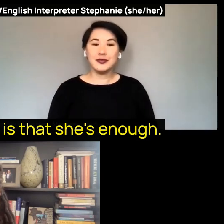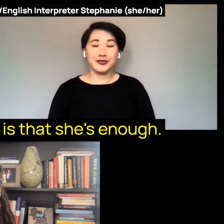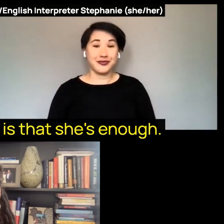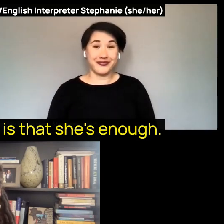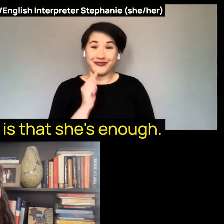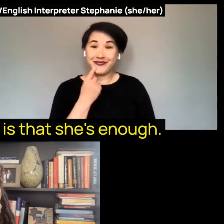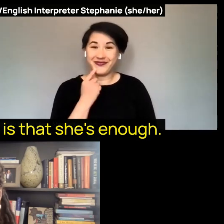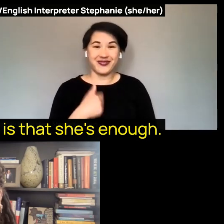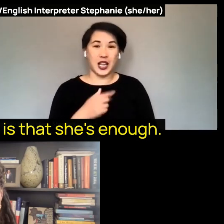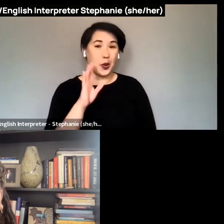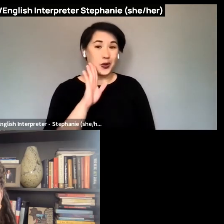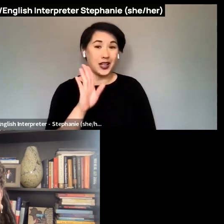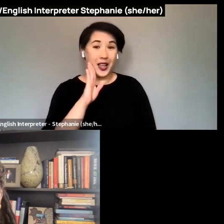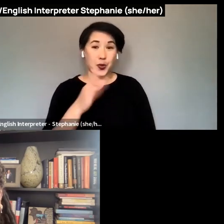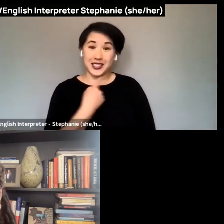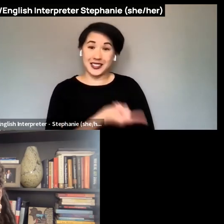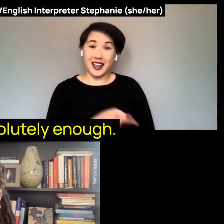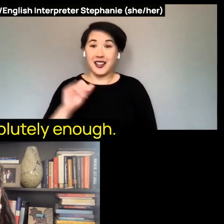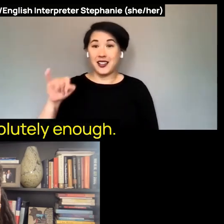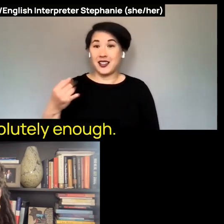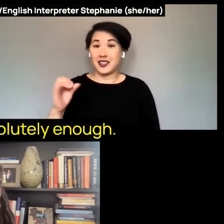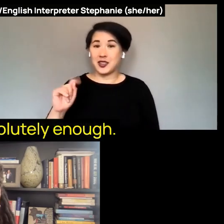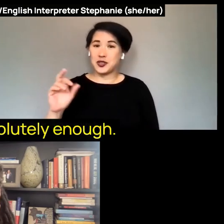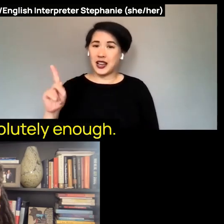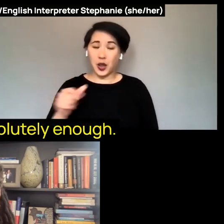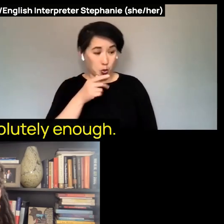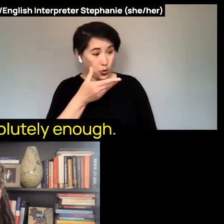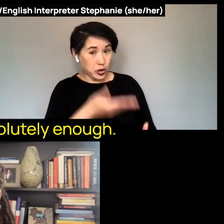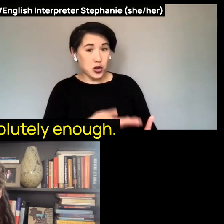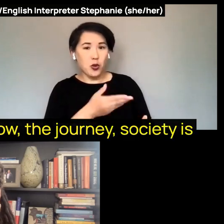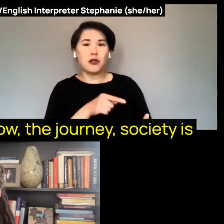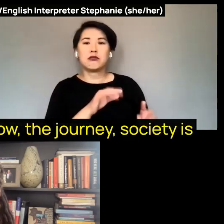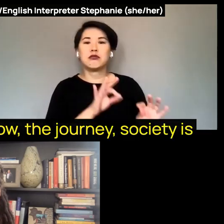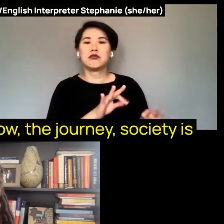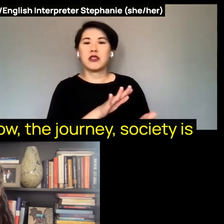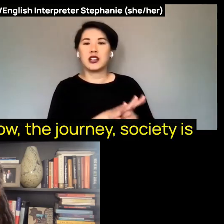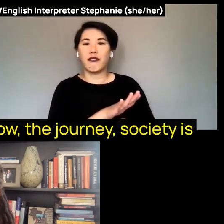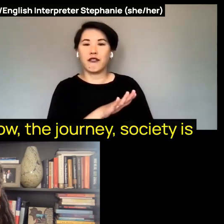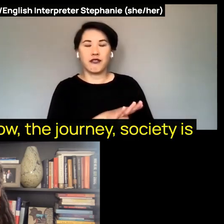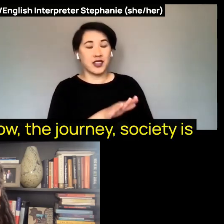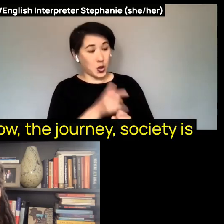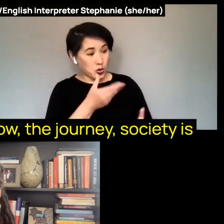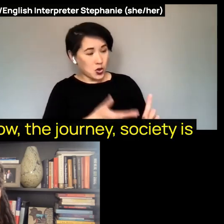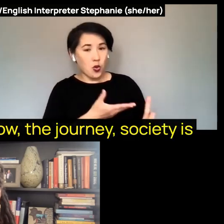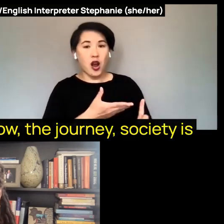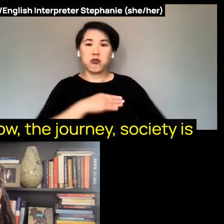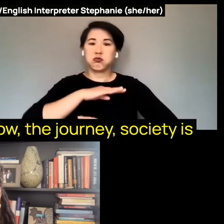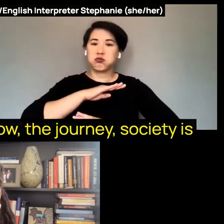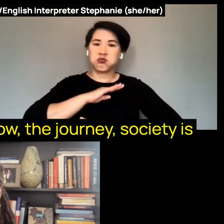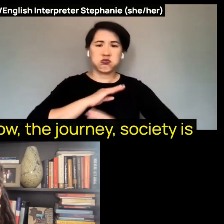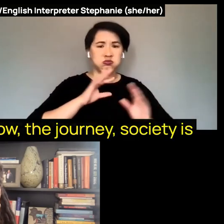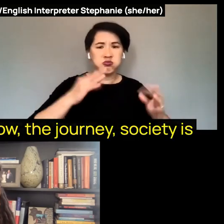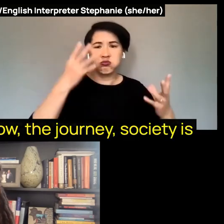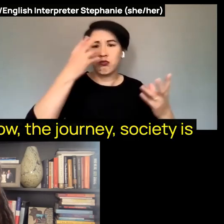would tell her is that she's enough, that she's absolutely enough, that throughout, you